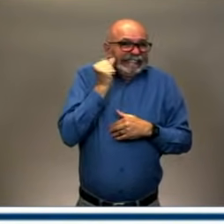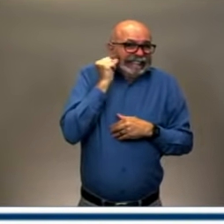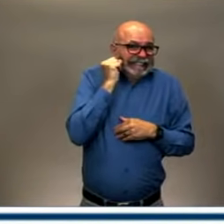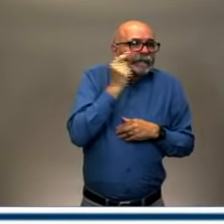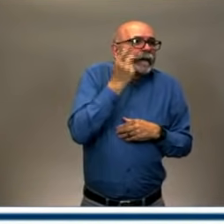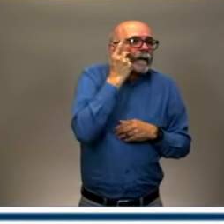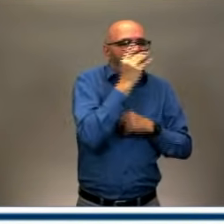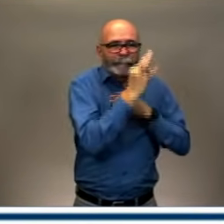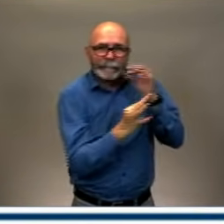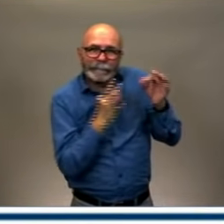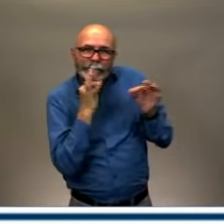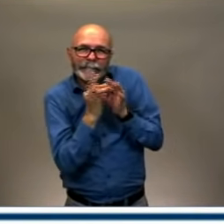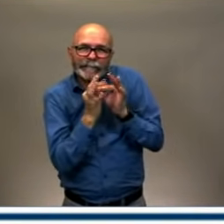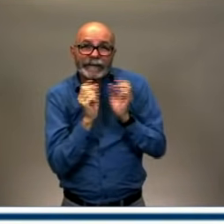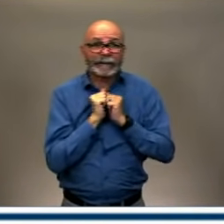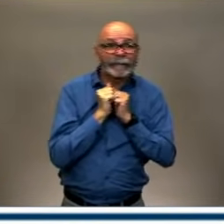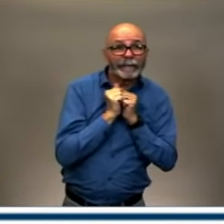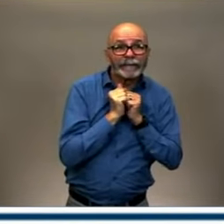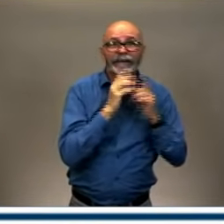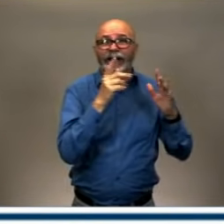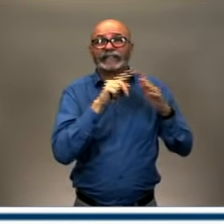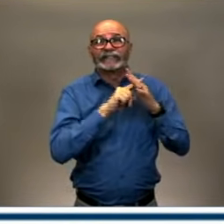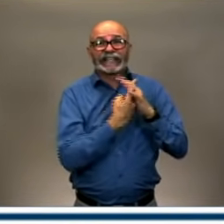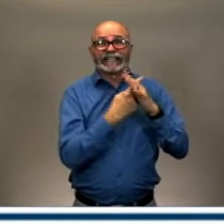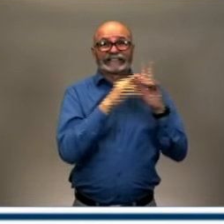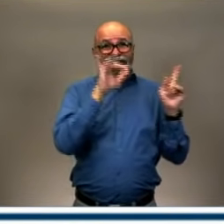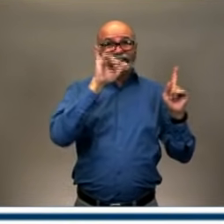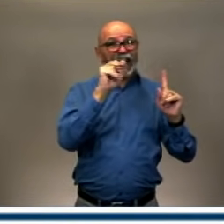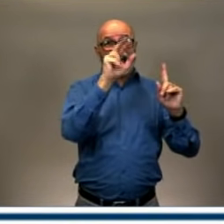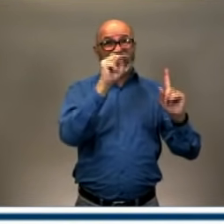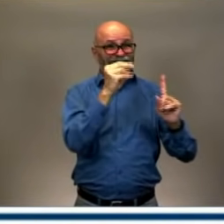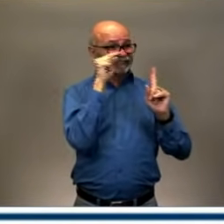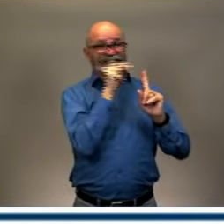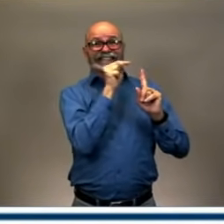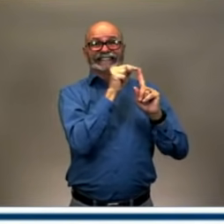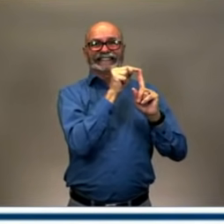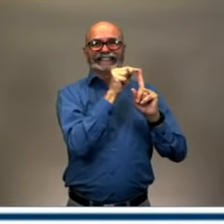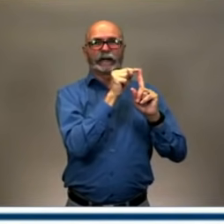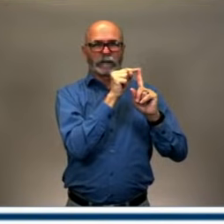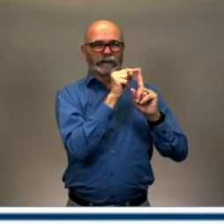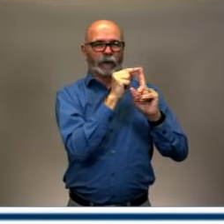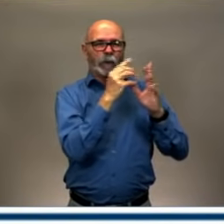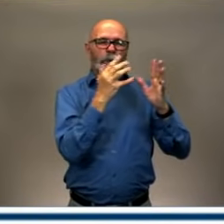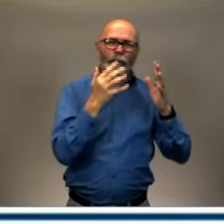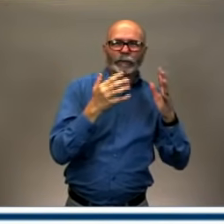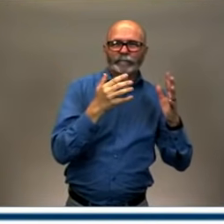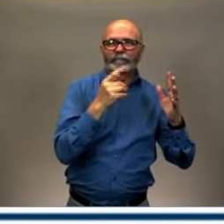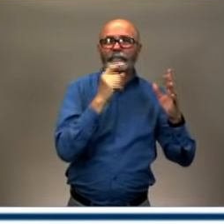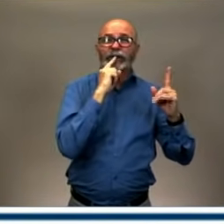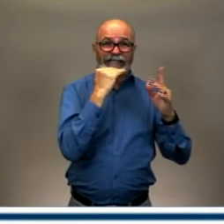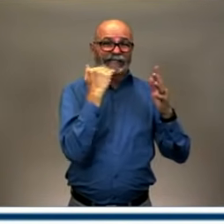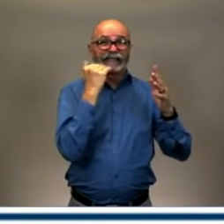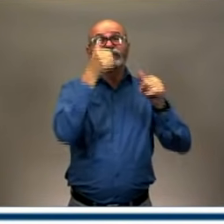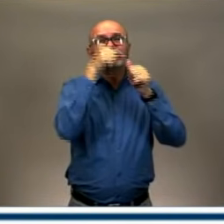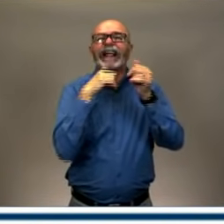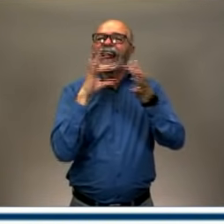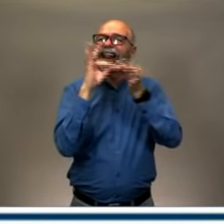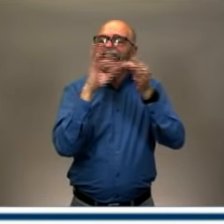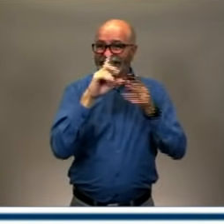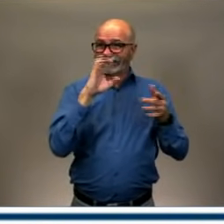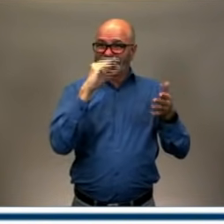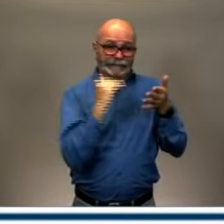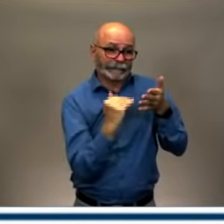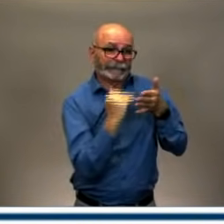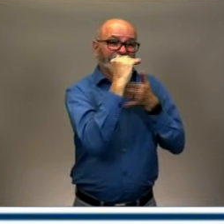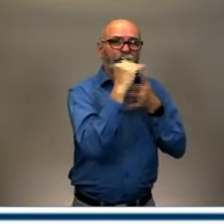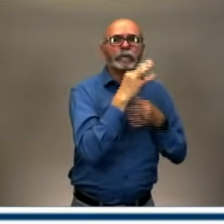our vaccine program in January. Early December, it was confirmed that we would get